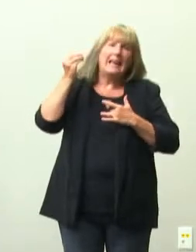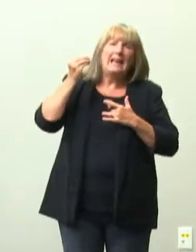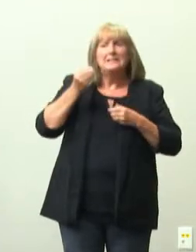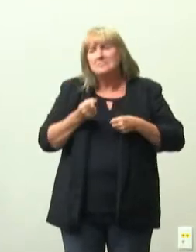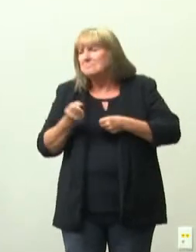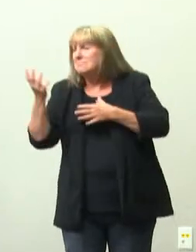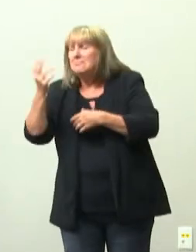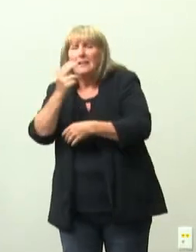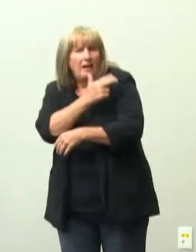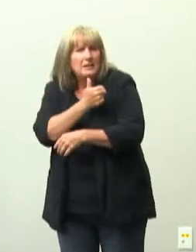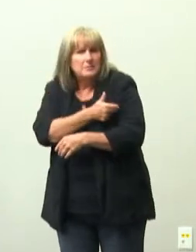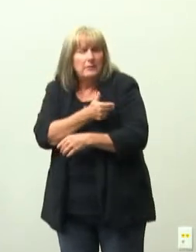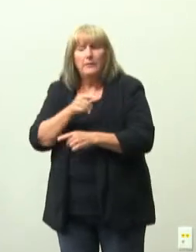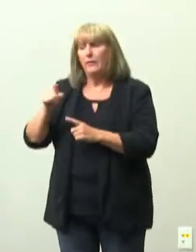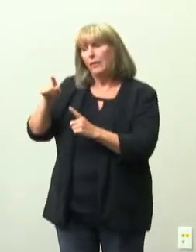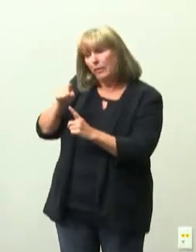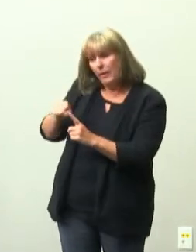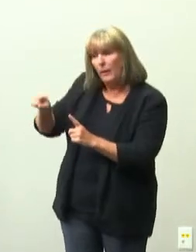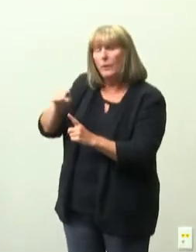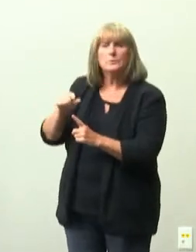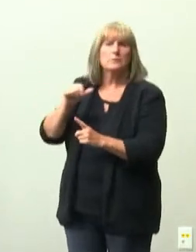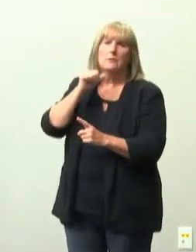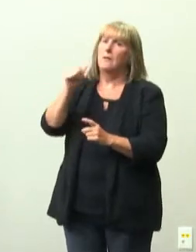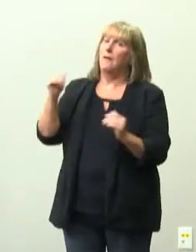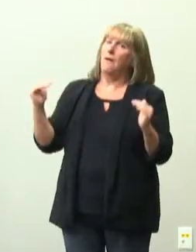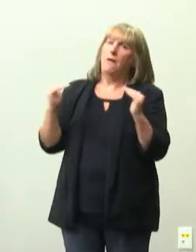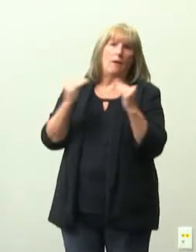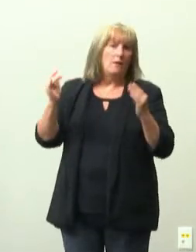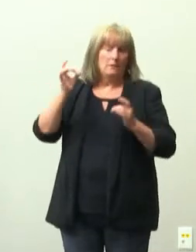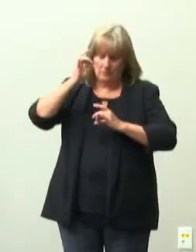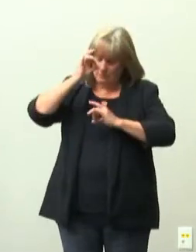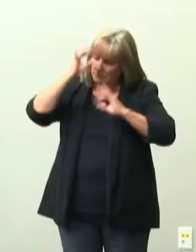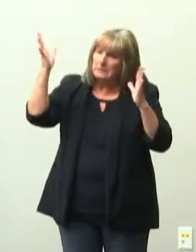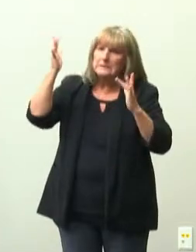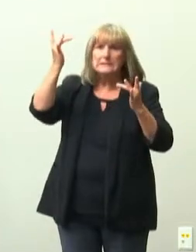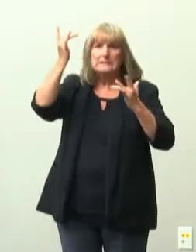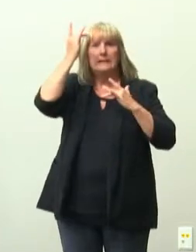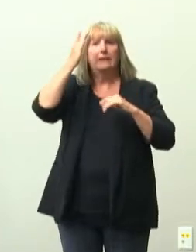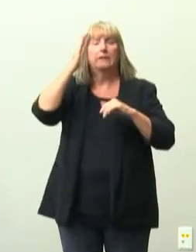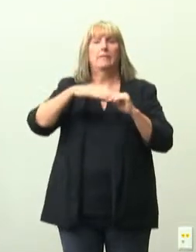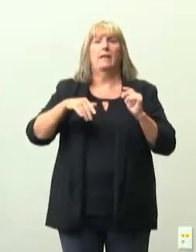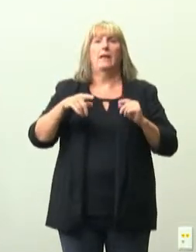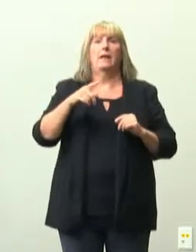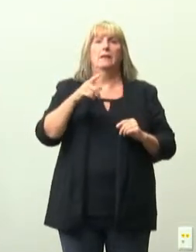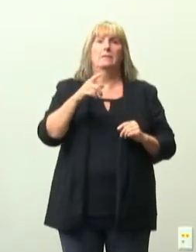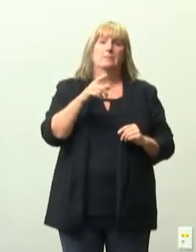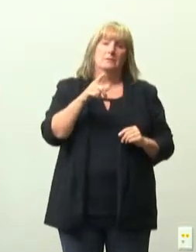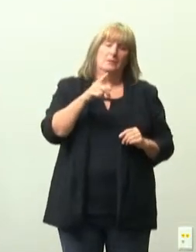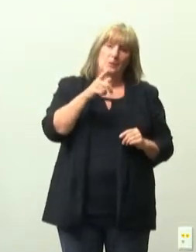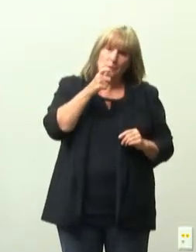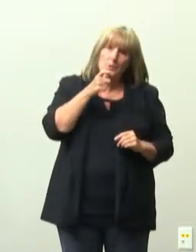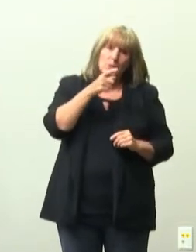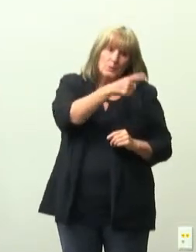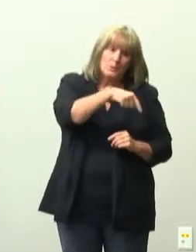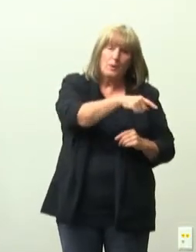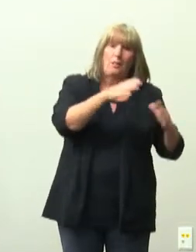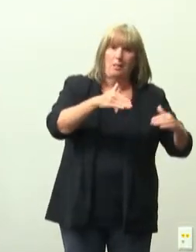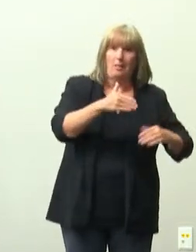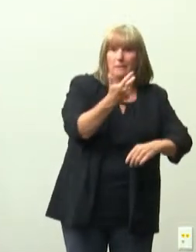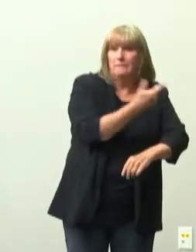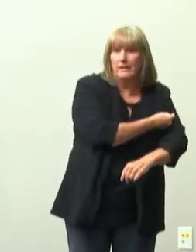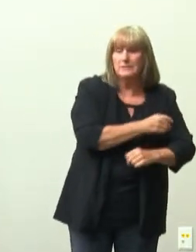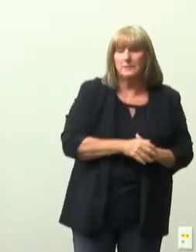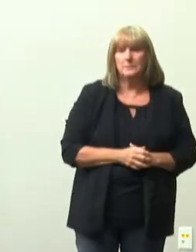have not been nearly as ill as those who have been vaccinated. And so it's